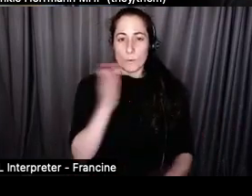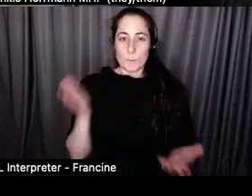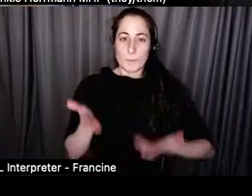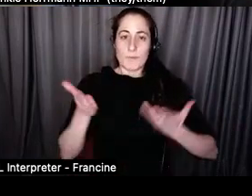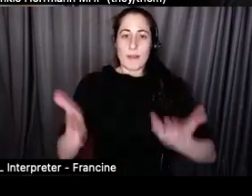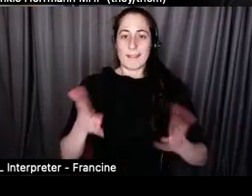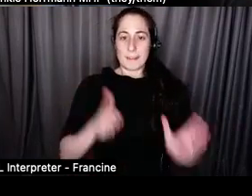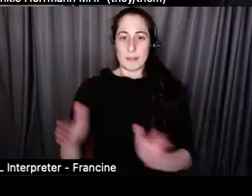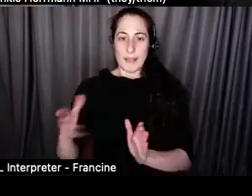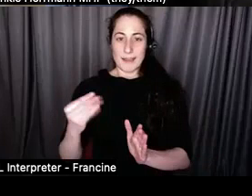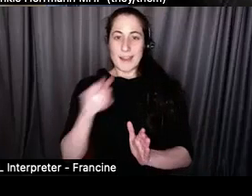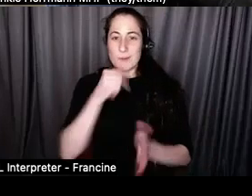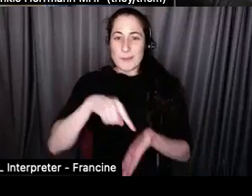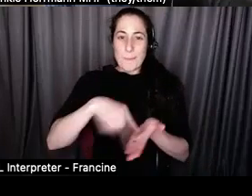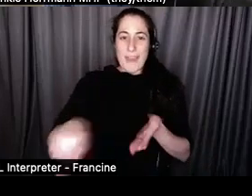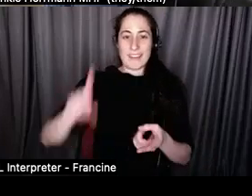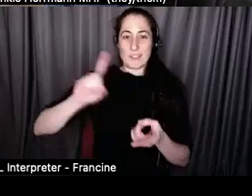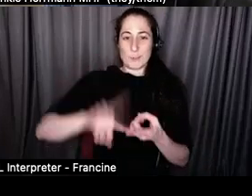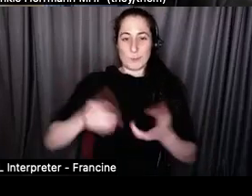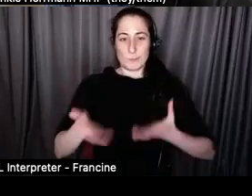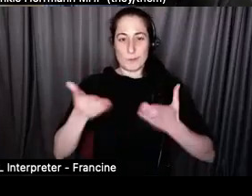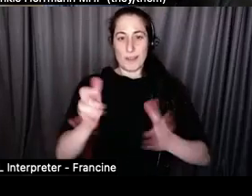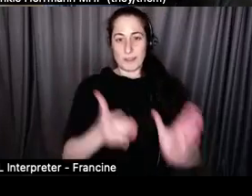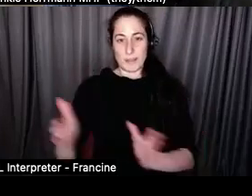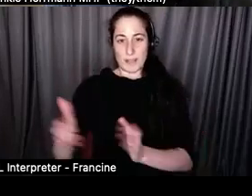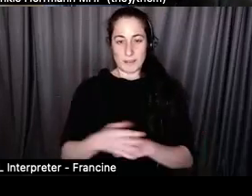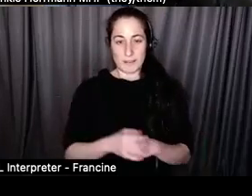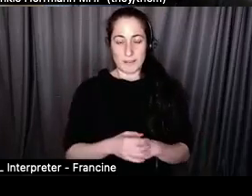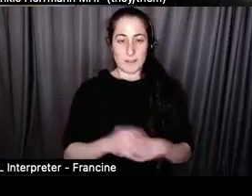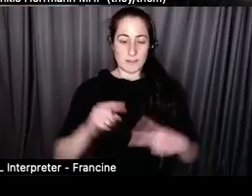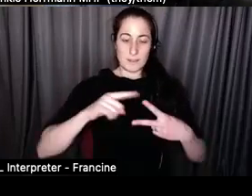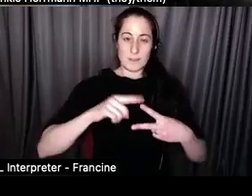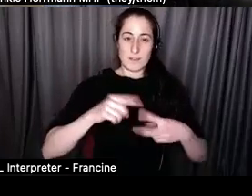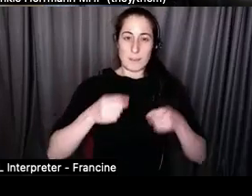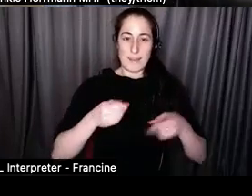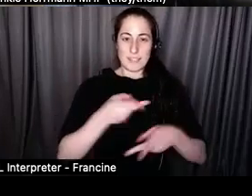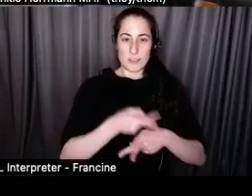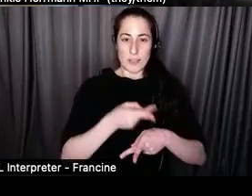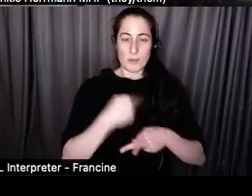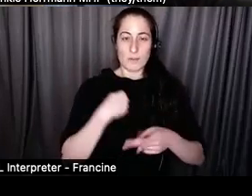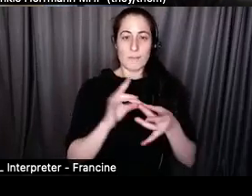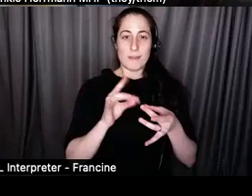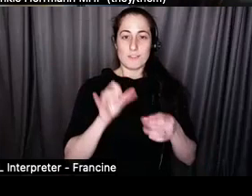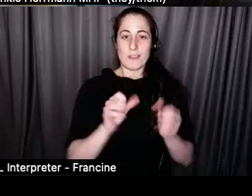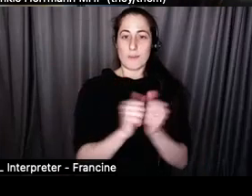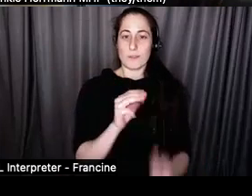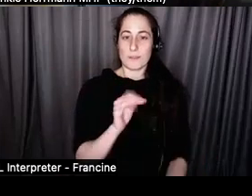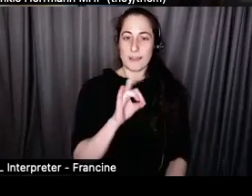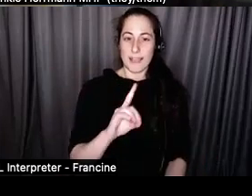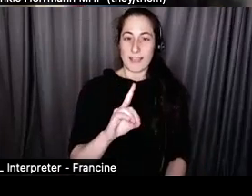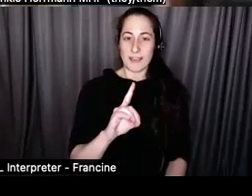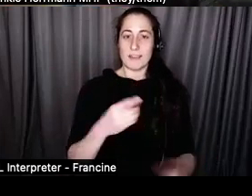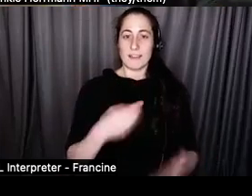the plan and who is getting paid to administer the plan. So in managed care, like I mentioned earlier, with Medicaid, money comes from the federal